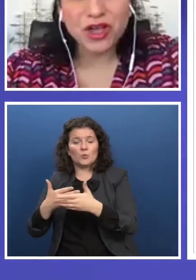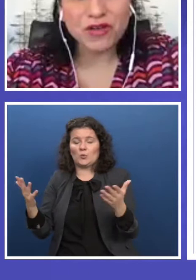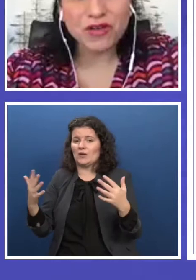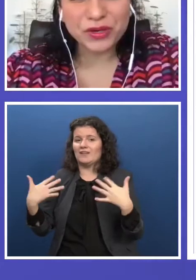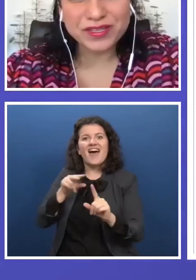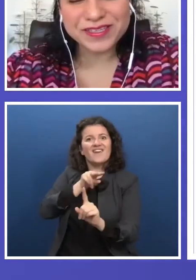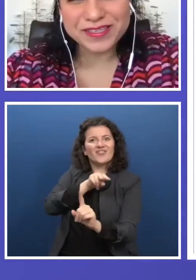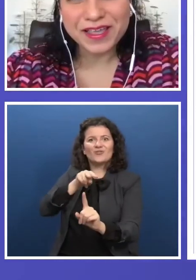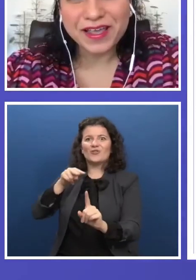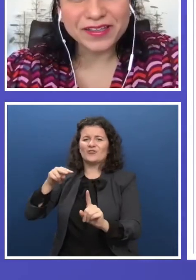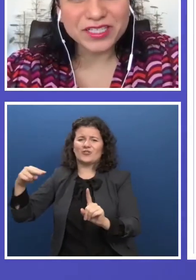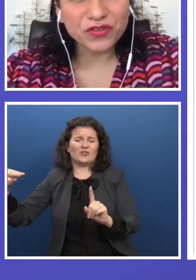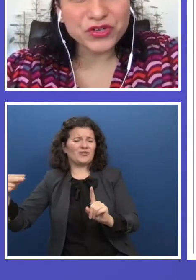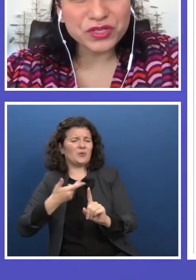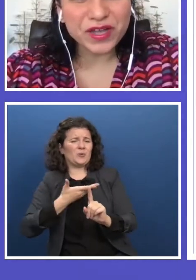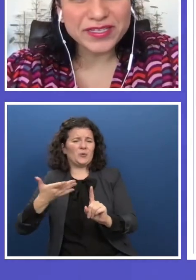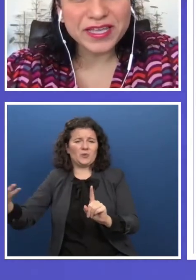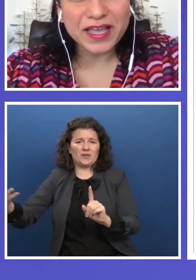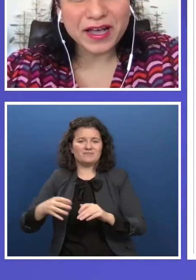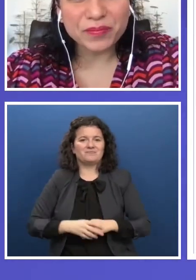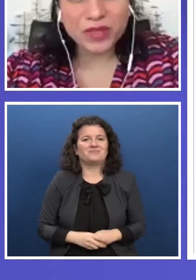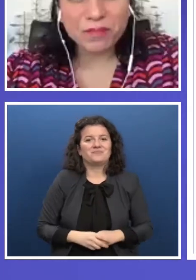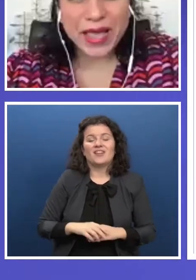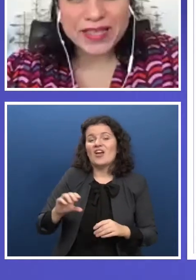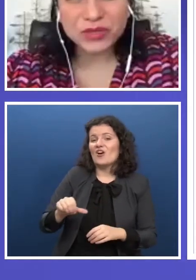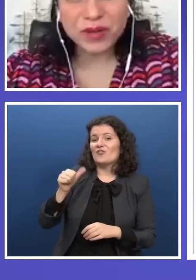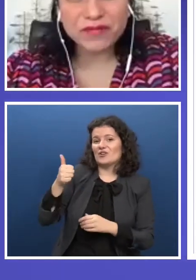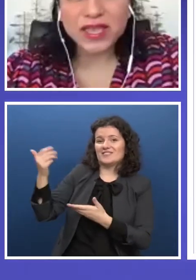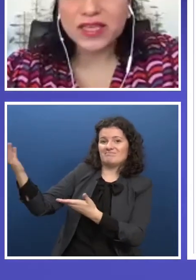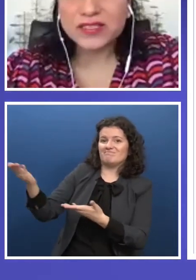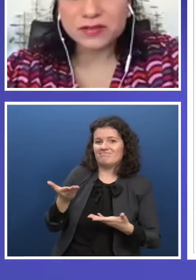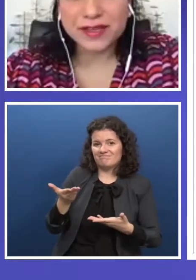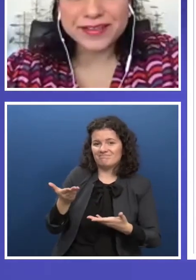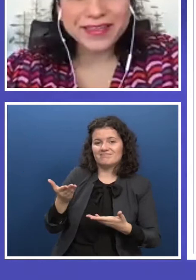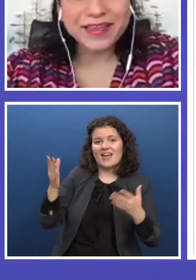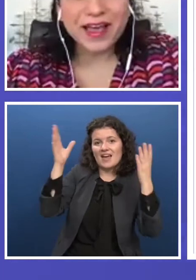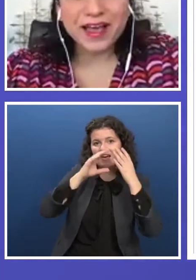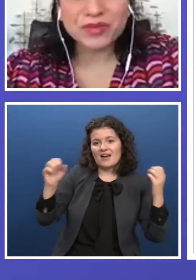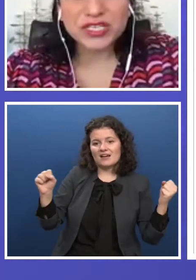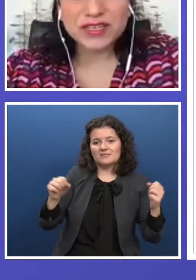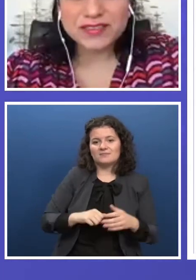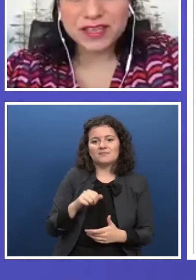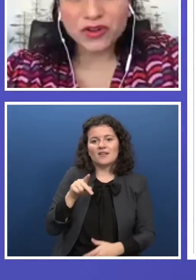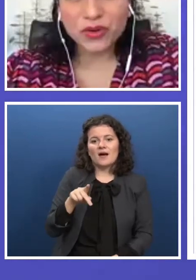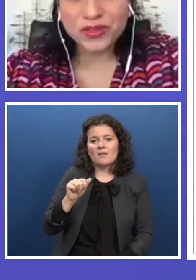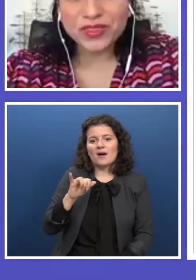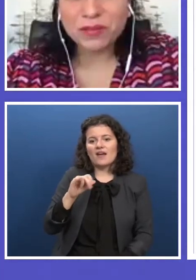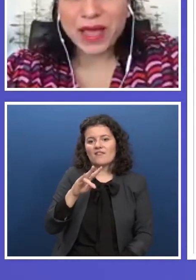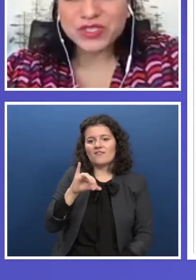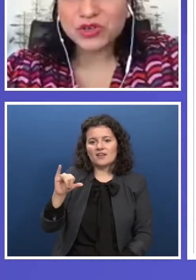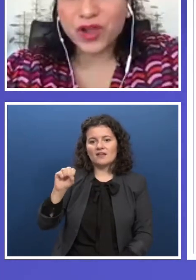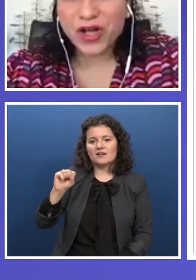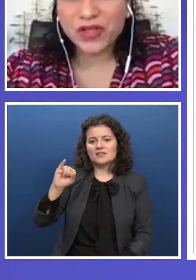range of experiences. I'd like to first invite Ambassador Pavi Silanaki. She is currently